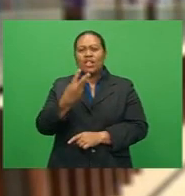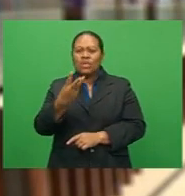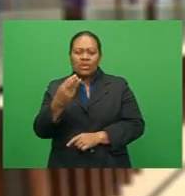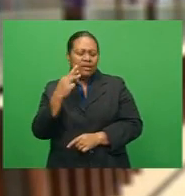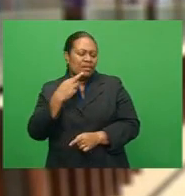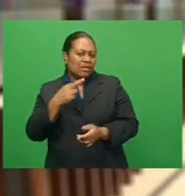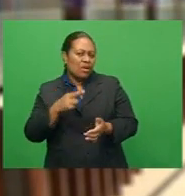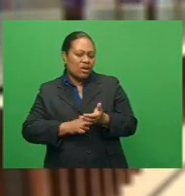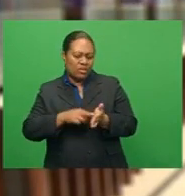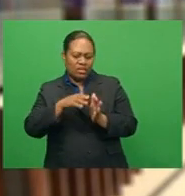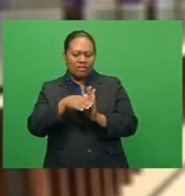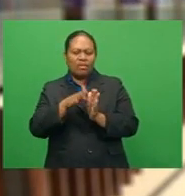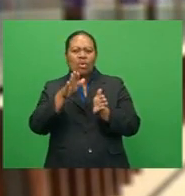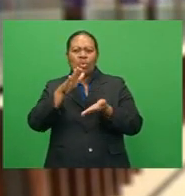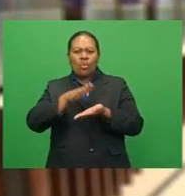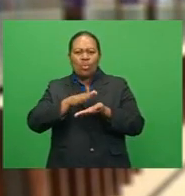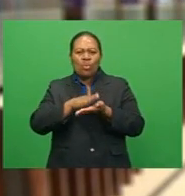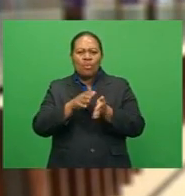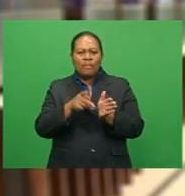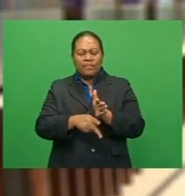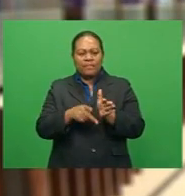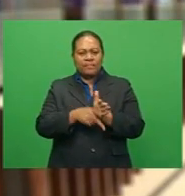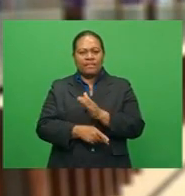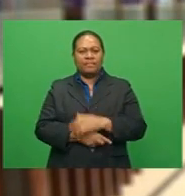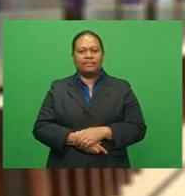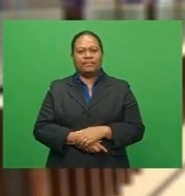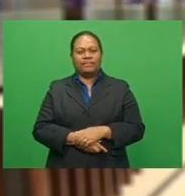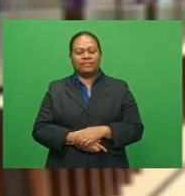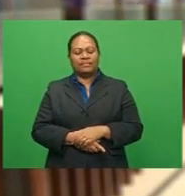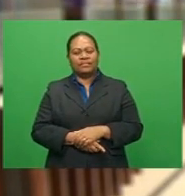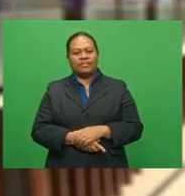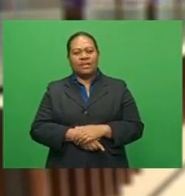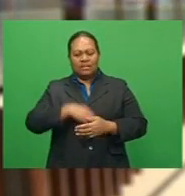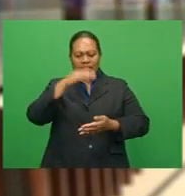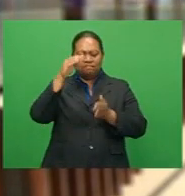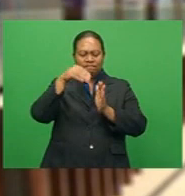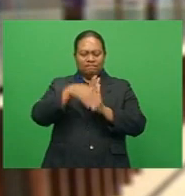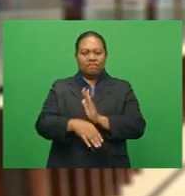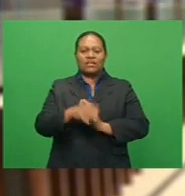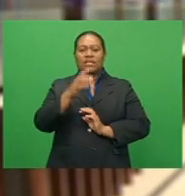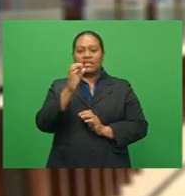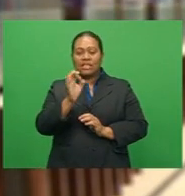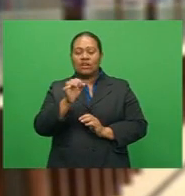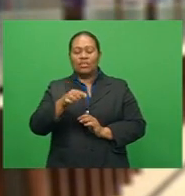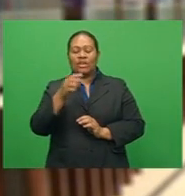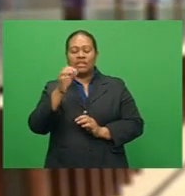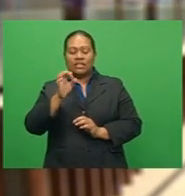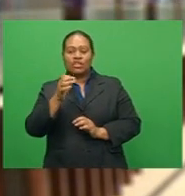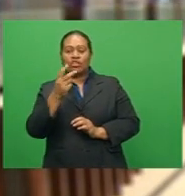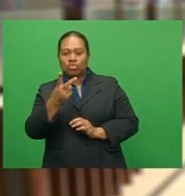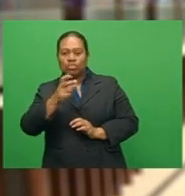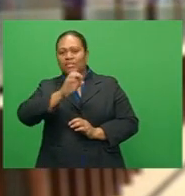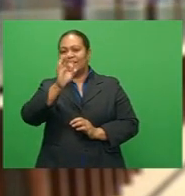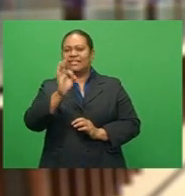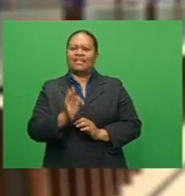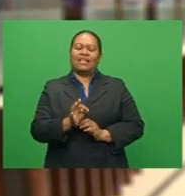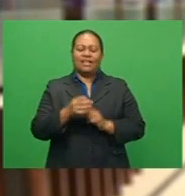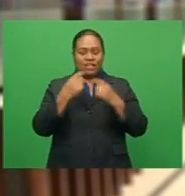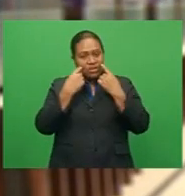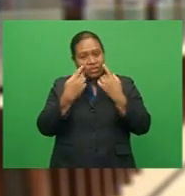lower prices. The market value for last week noted a decline of 0.02% and concluded